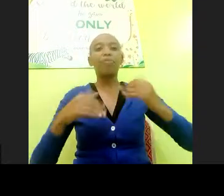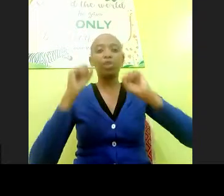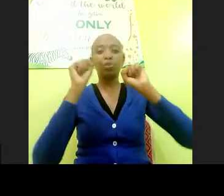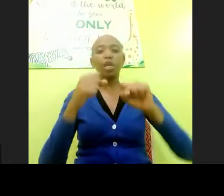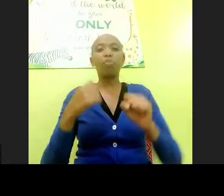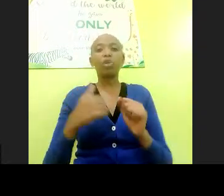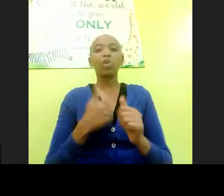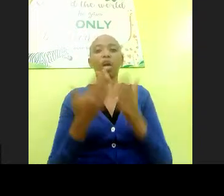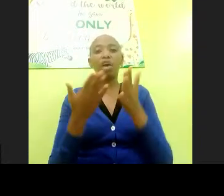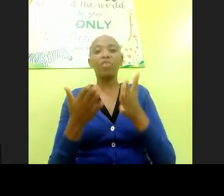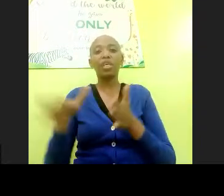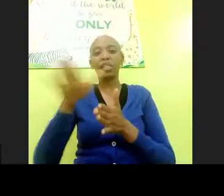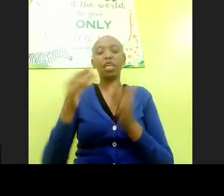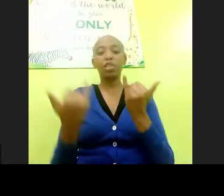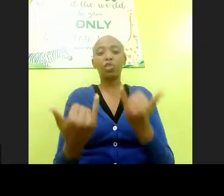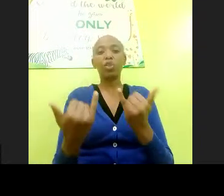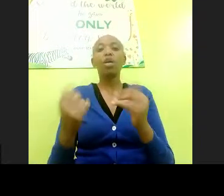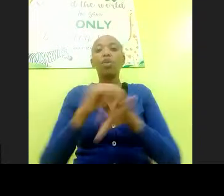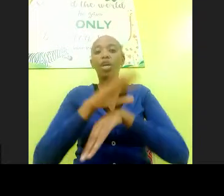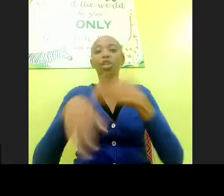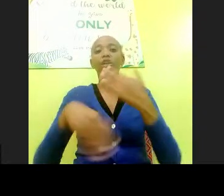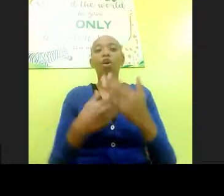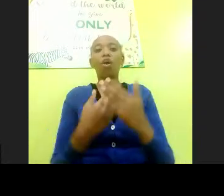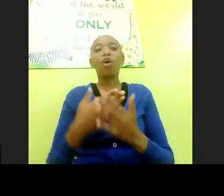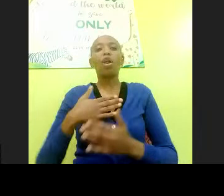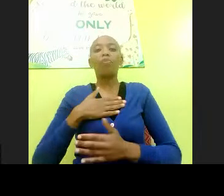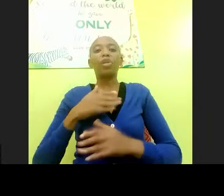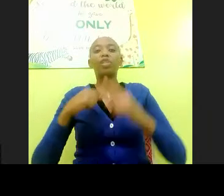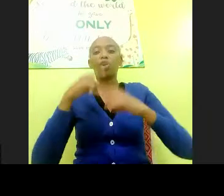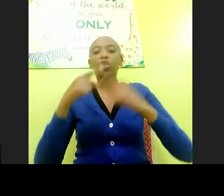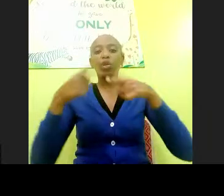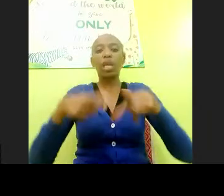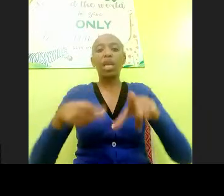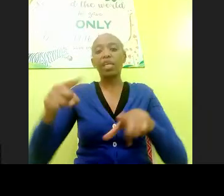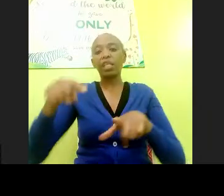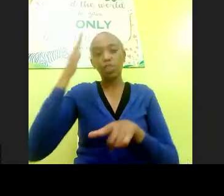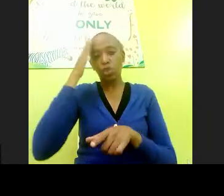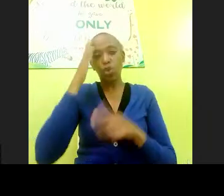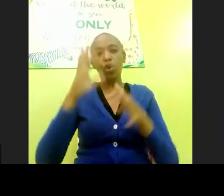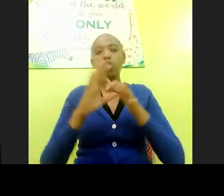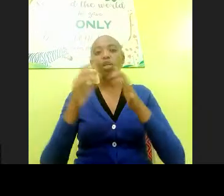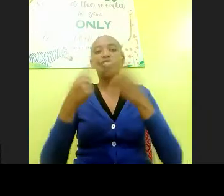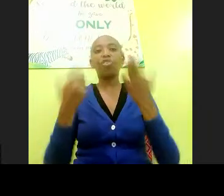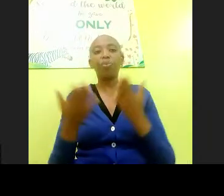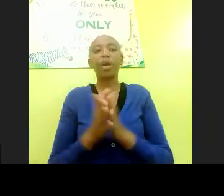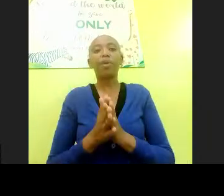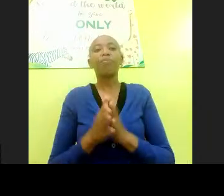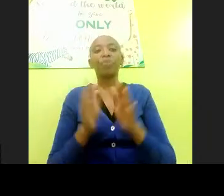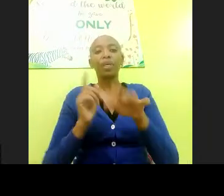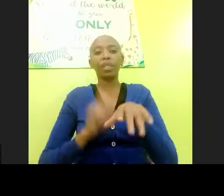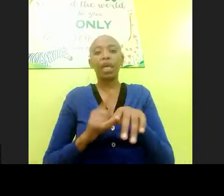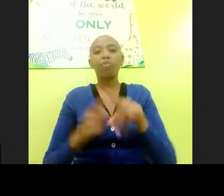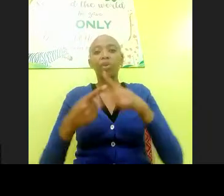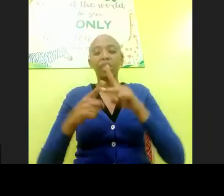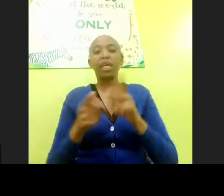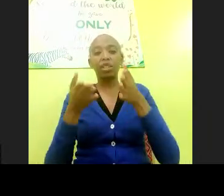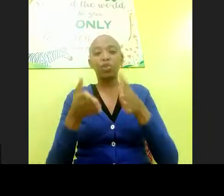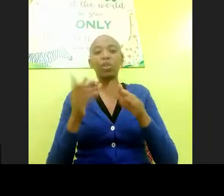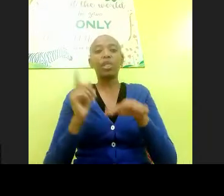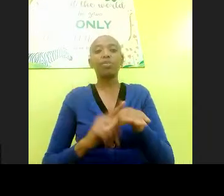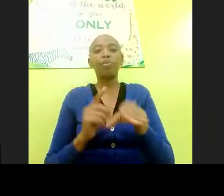this space today with all of you. Please go ahead and let us know where you're joining us from as we kickstart today's session.